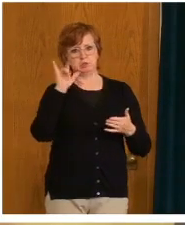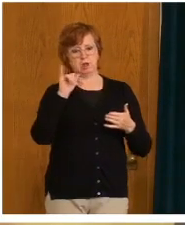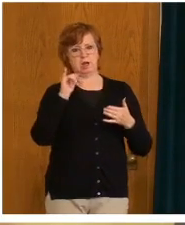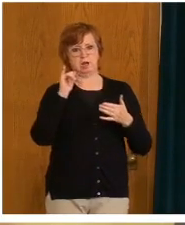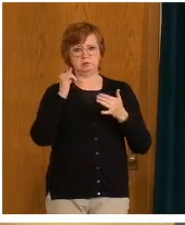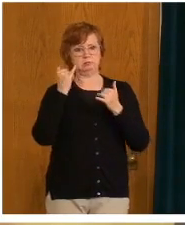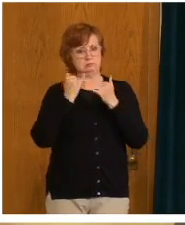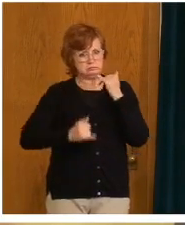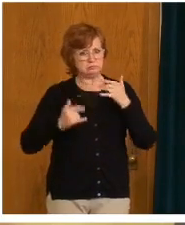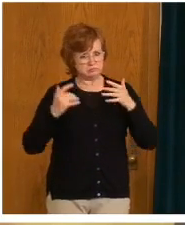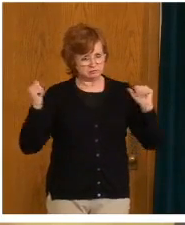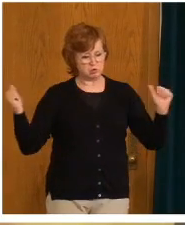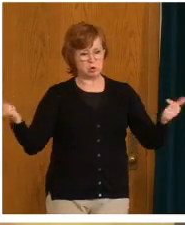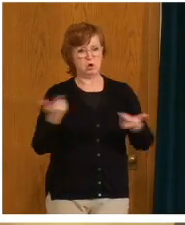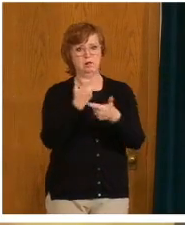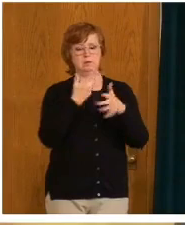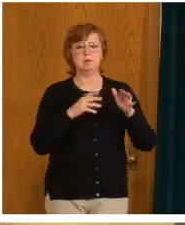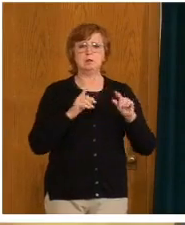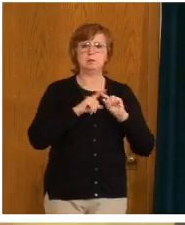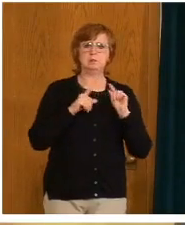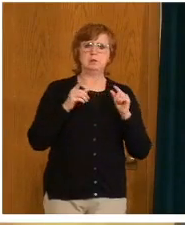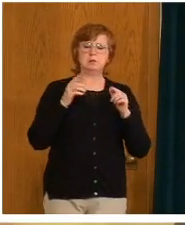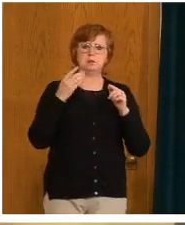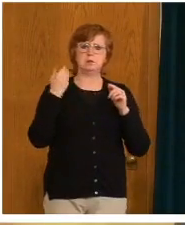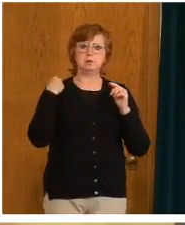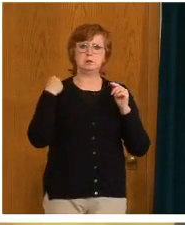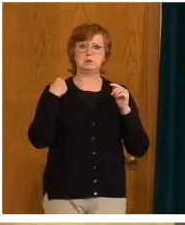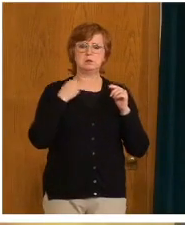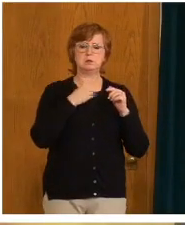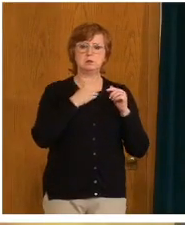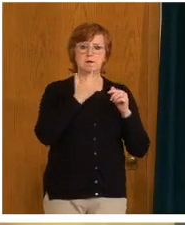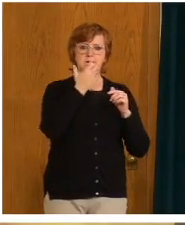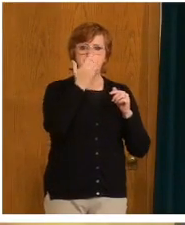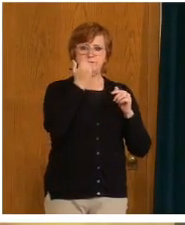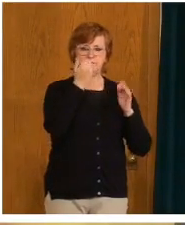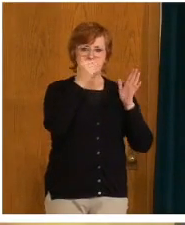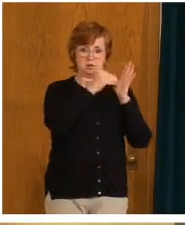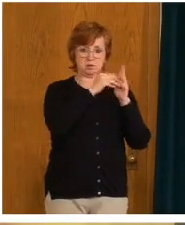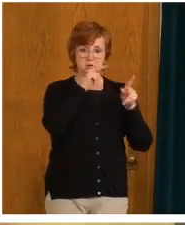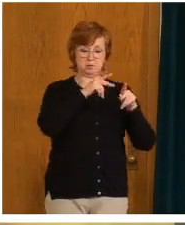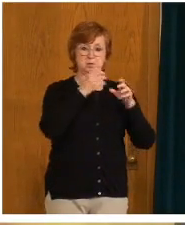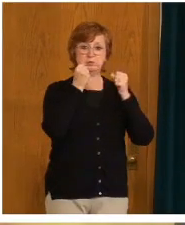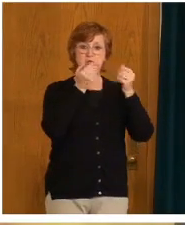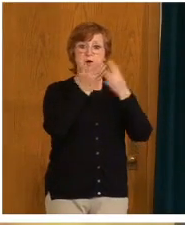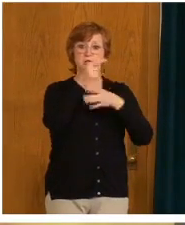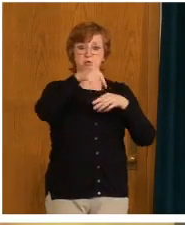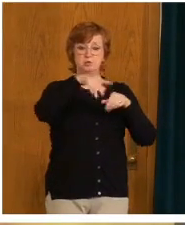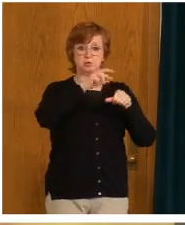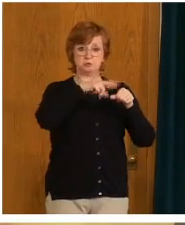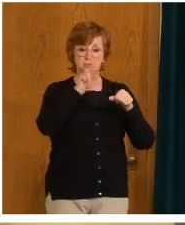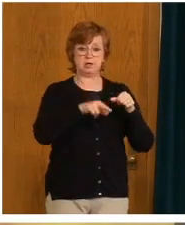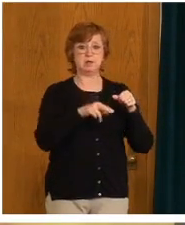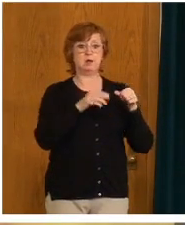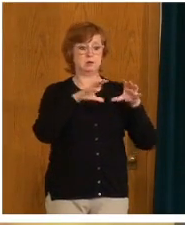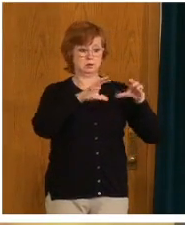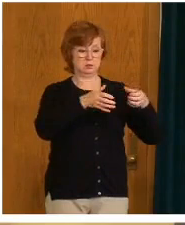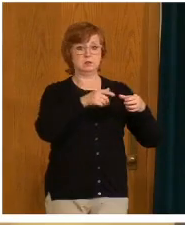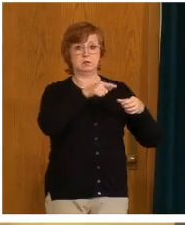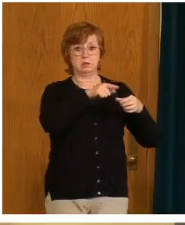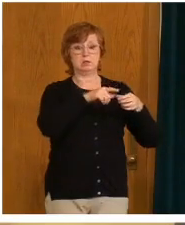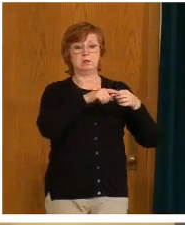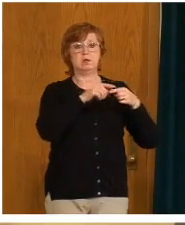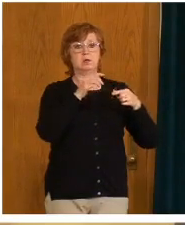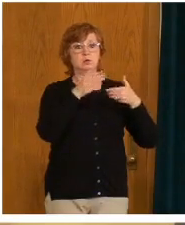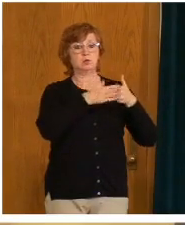that received an AstraZeneca shot in the first 15,000 that came into the drive-through here in Regina are approaching